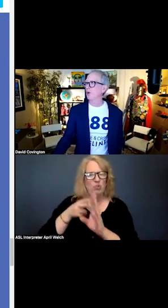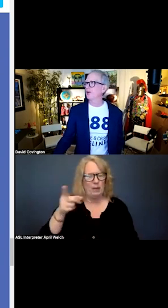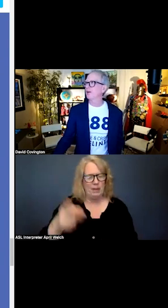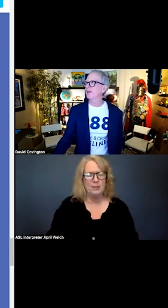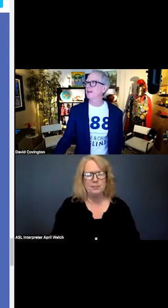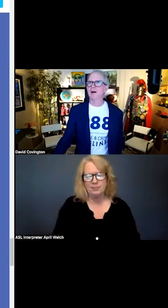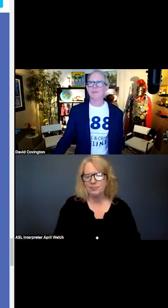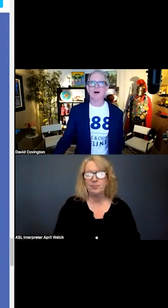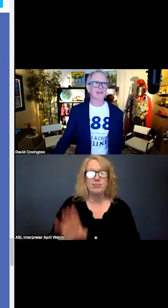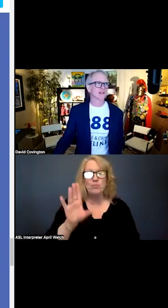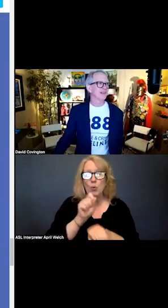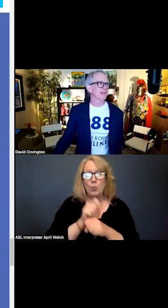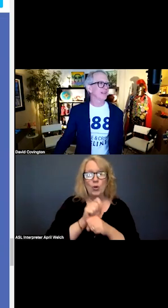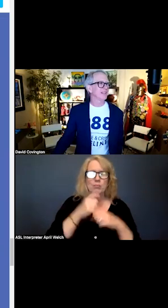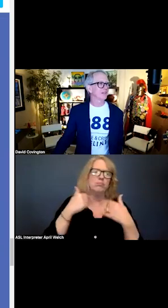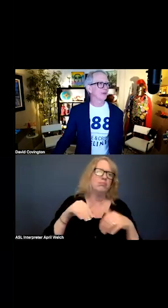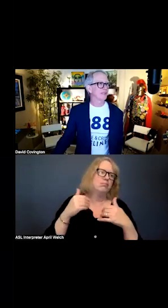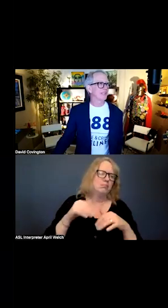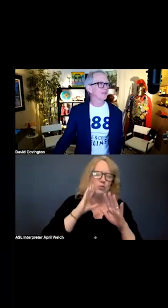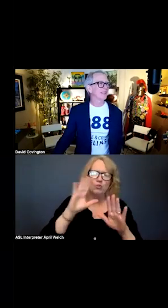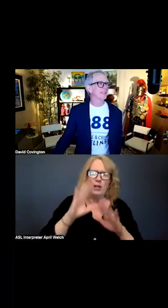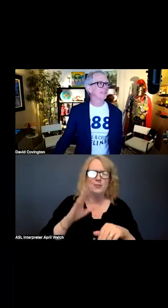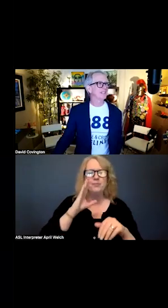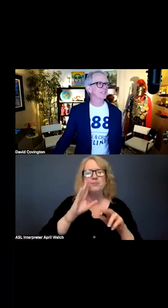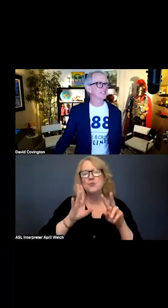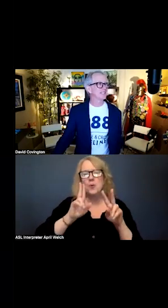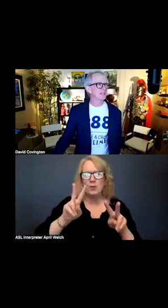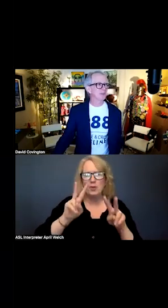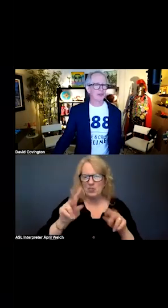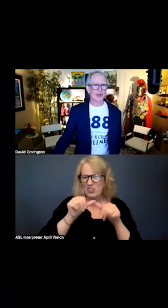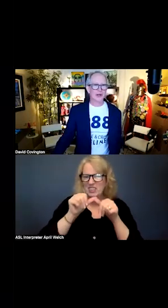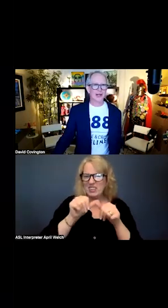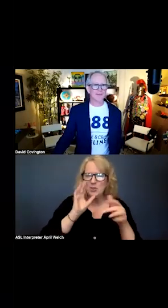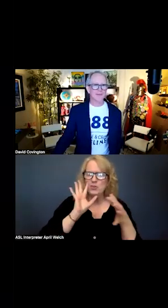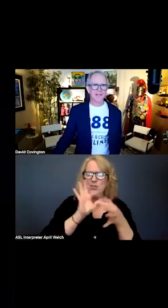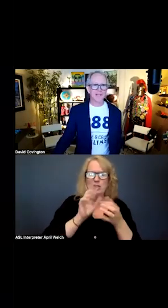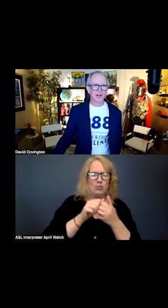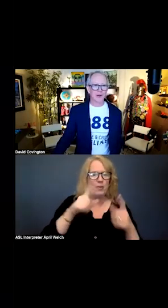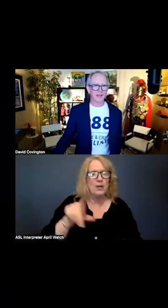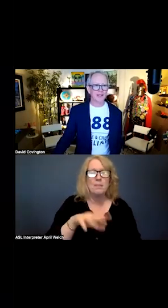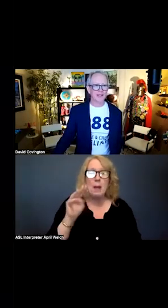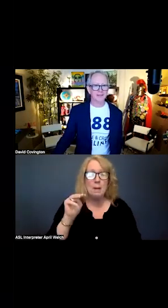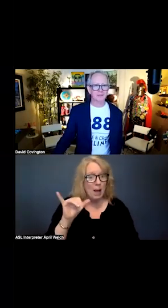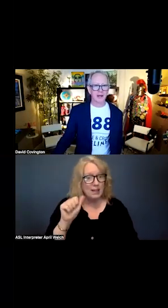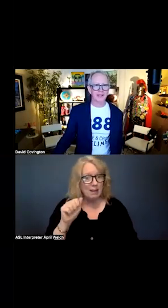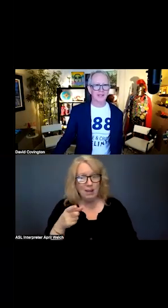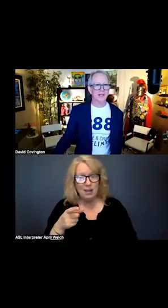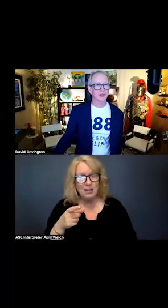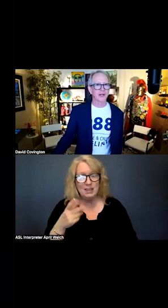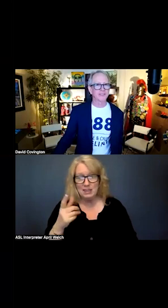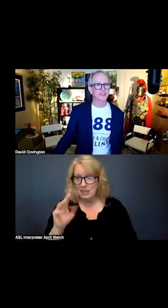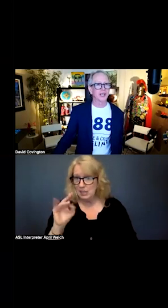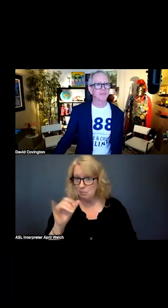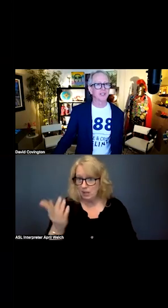Great work by Monica, and look forward to keeping in touch with her. And Monica, I don't know, is Monica in